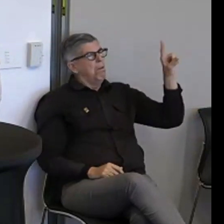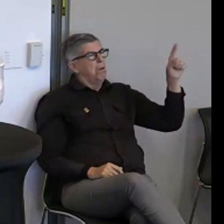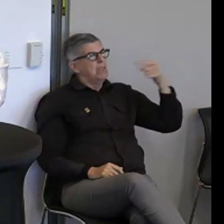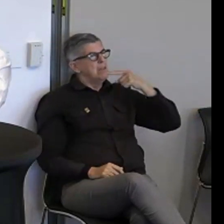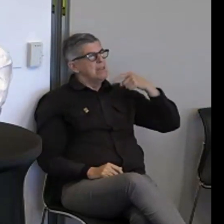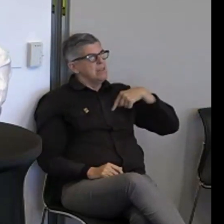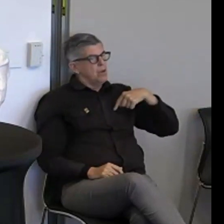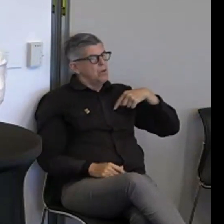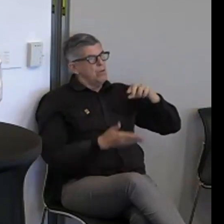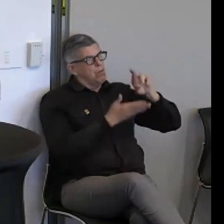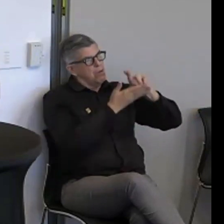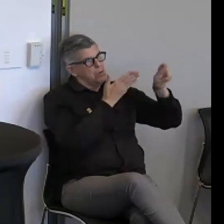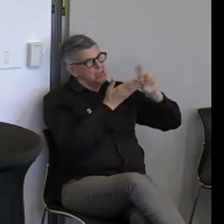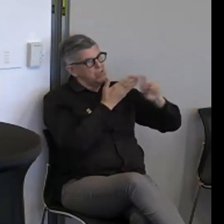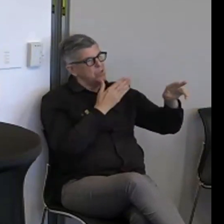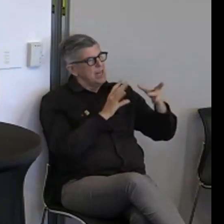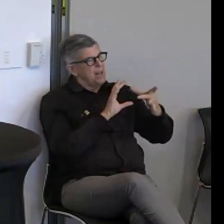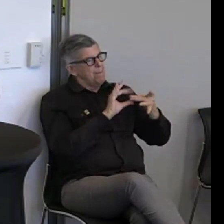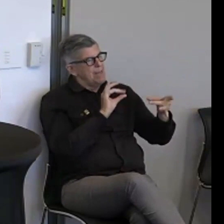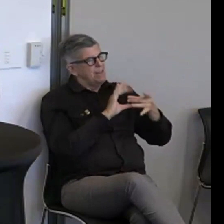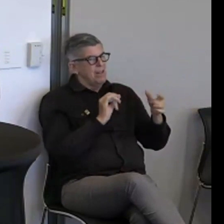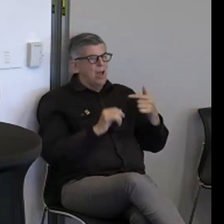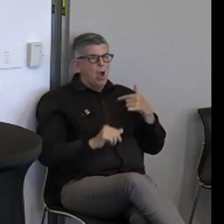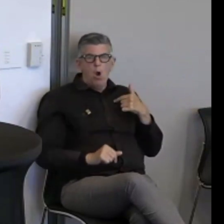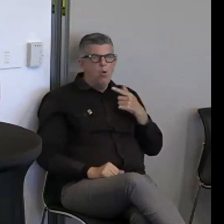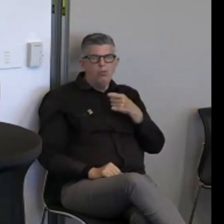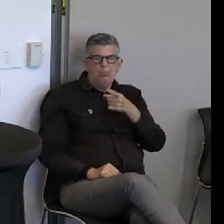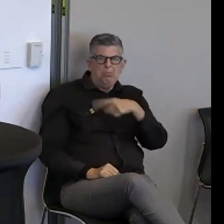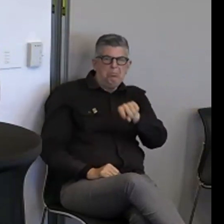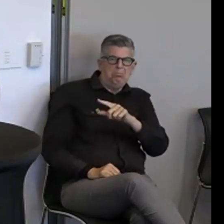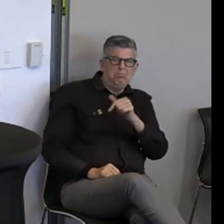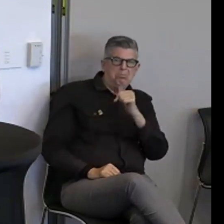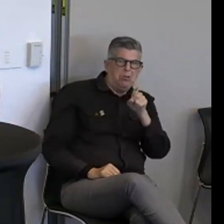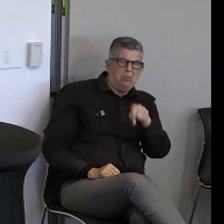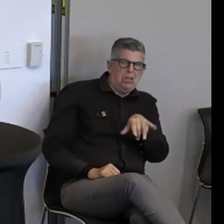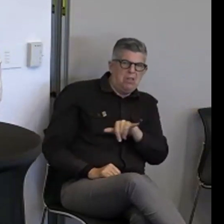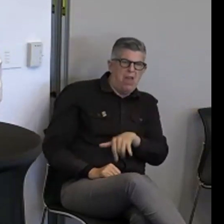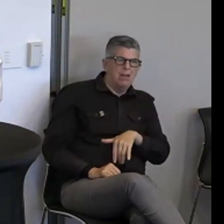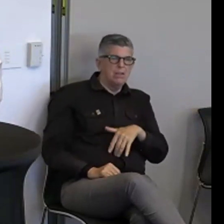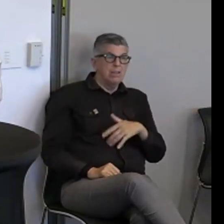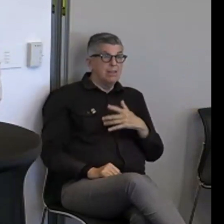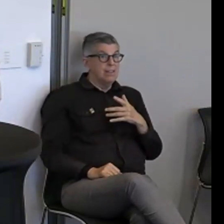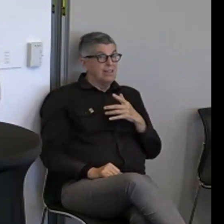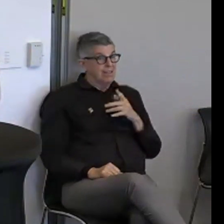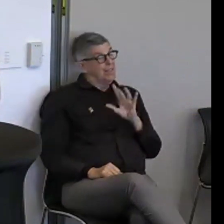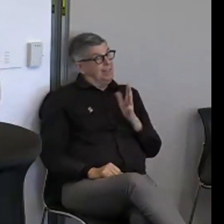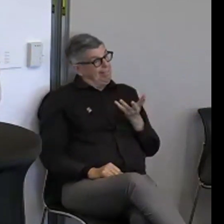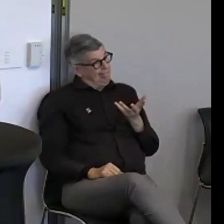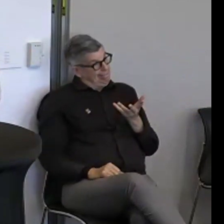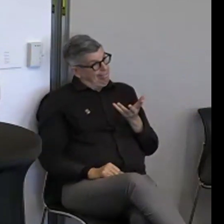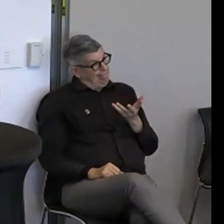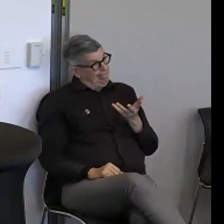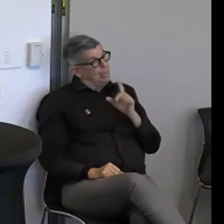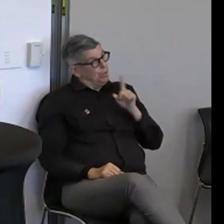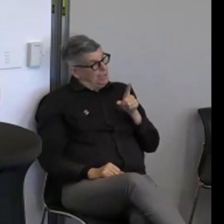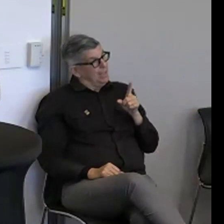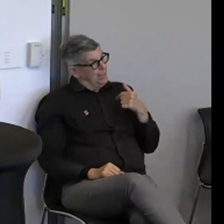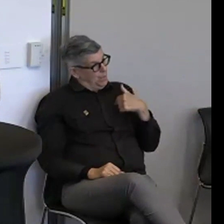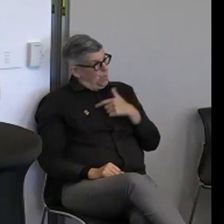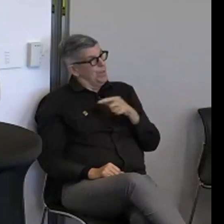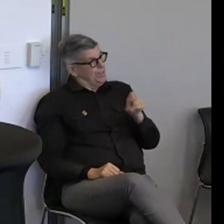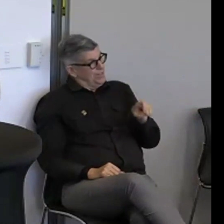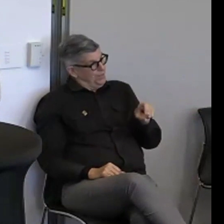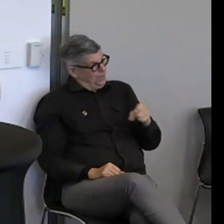the researchers I mentioned earlier. Oh, you don't need that. But in fact, we do. And